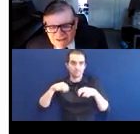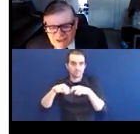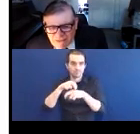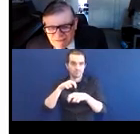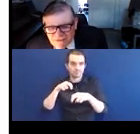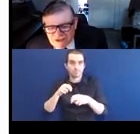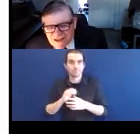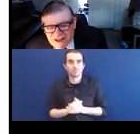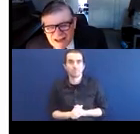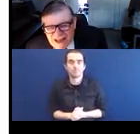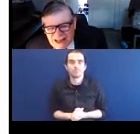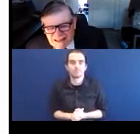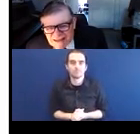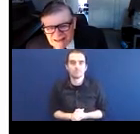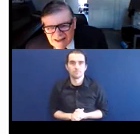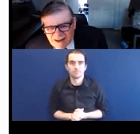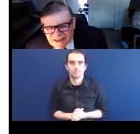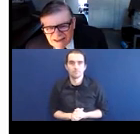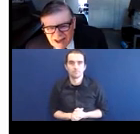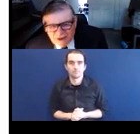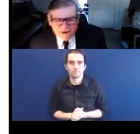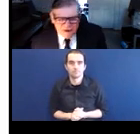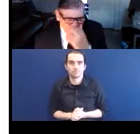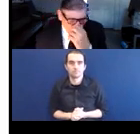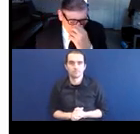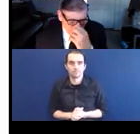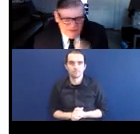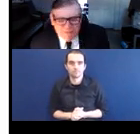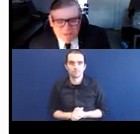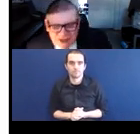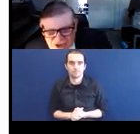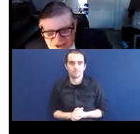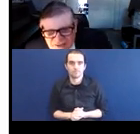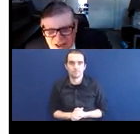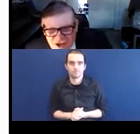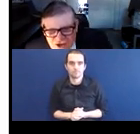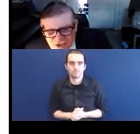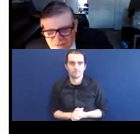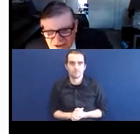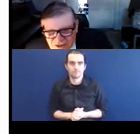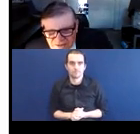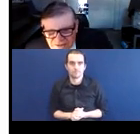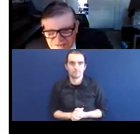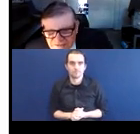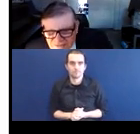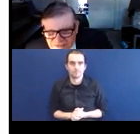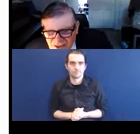They've had their breakfast and they're ready to go to present their petition to the